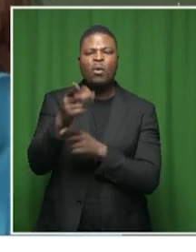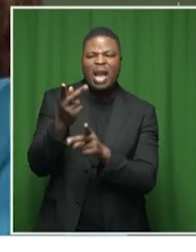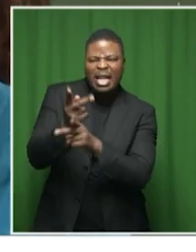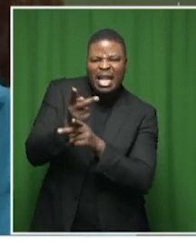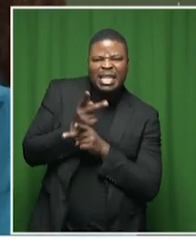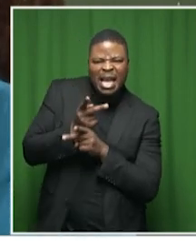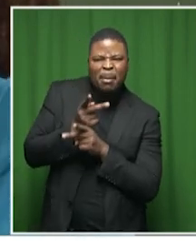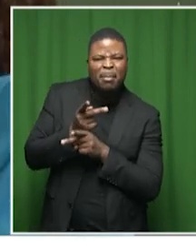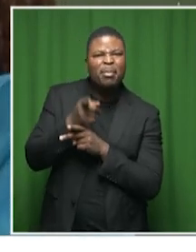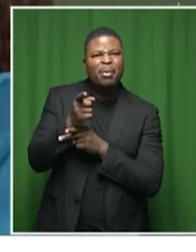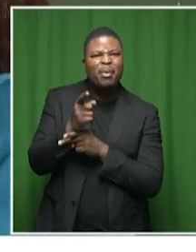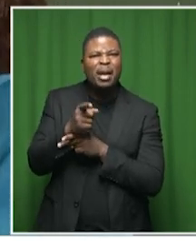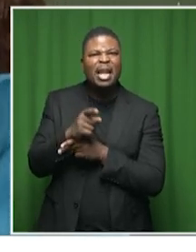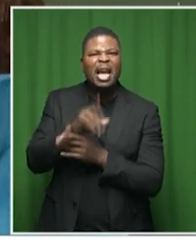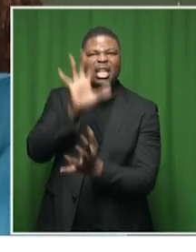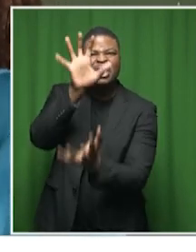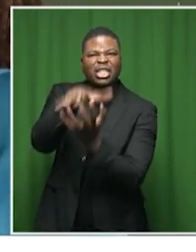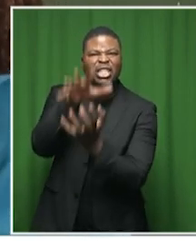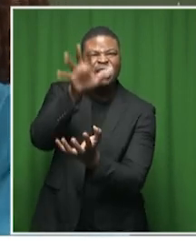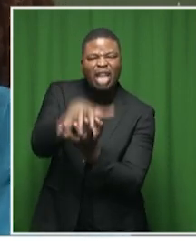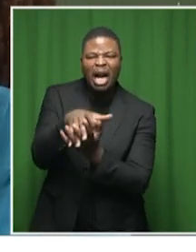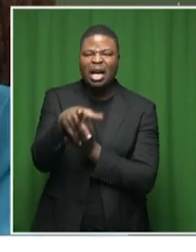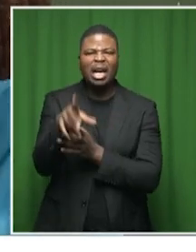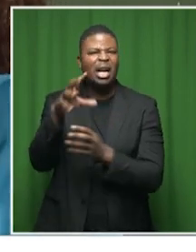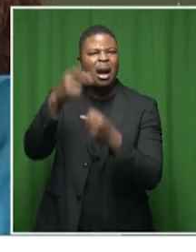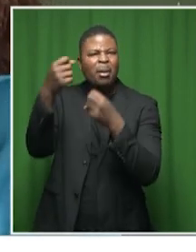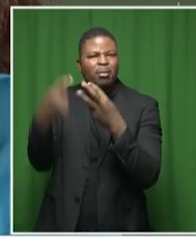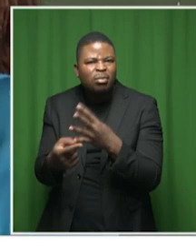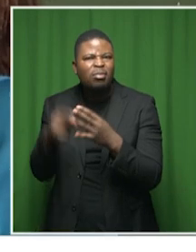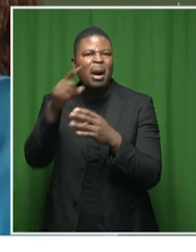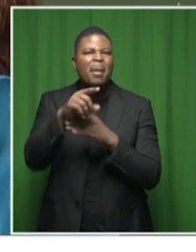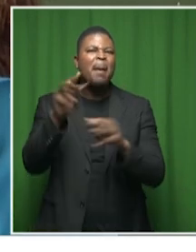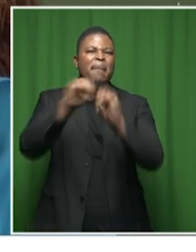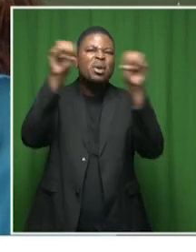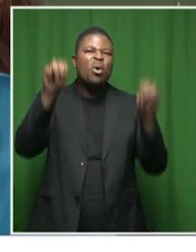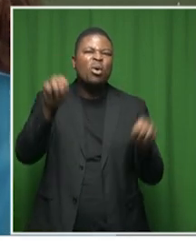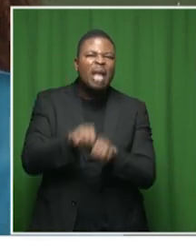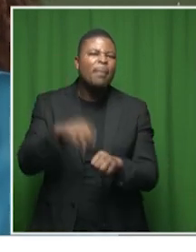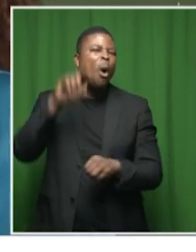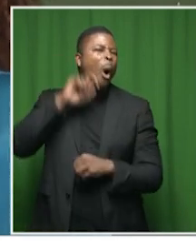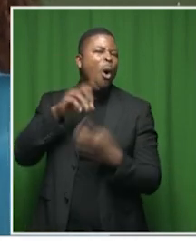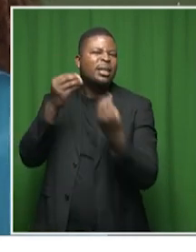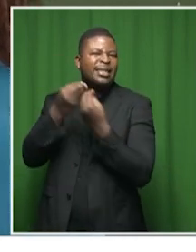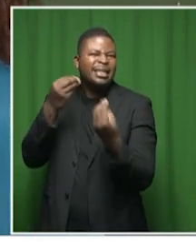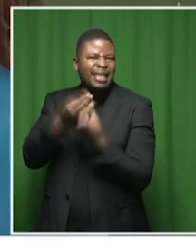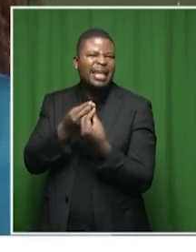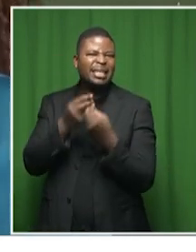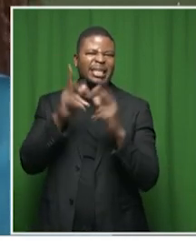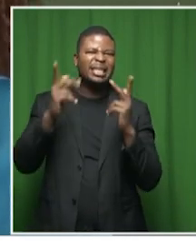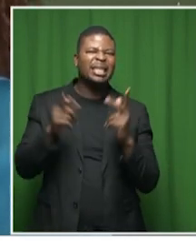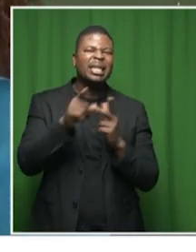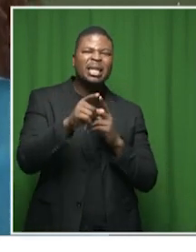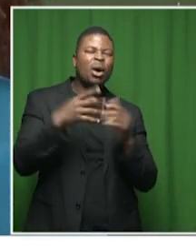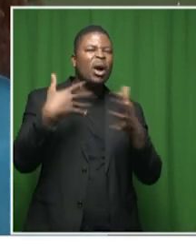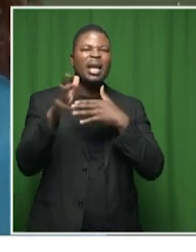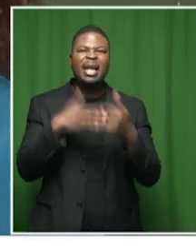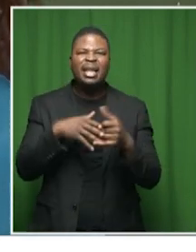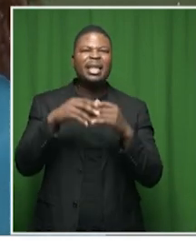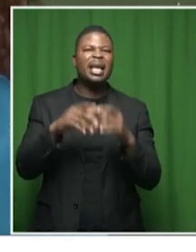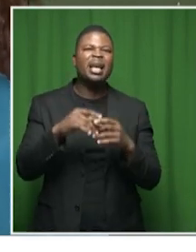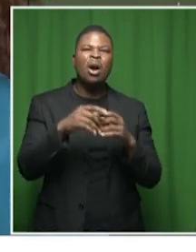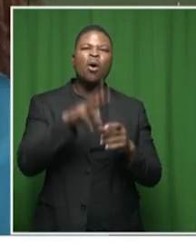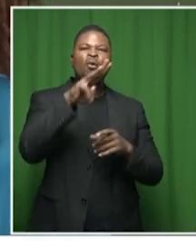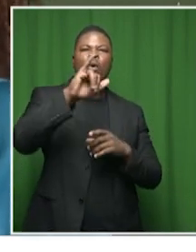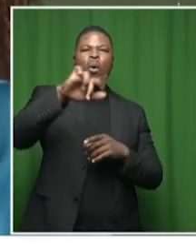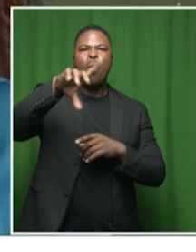the shark sport, the marupeng, the Cradle of Humankind. All the people that deal with wildlife are also